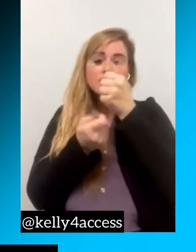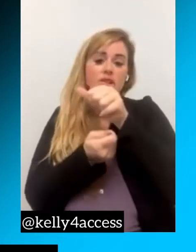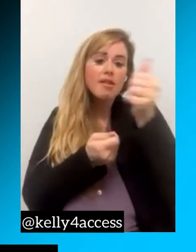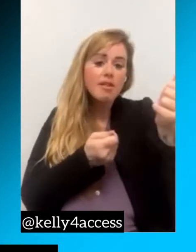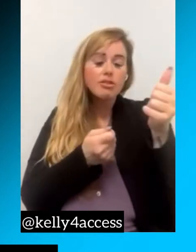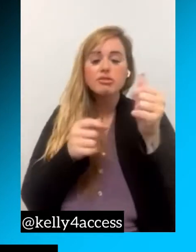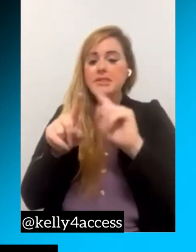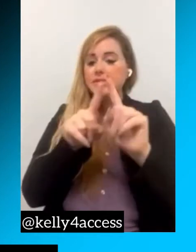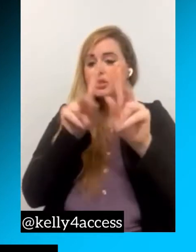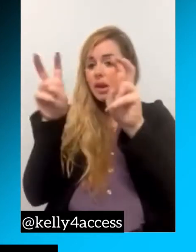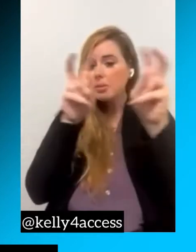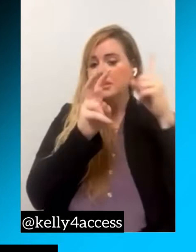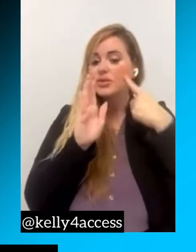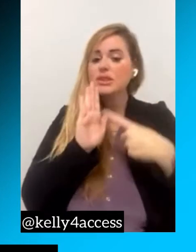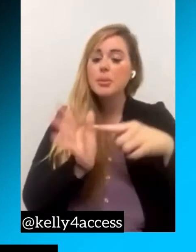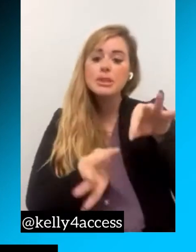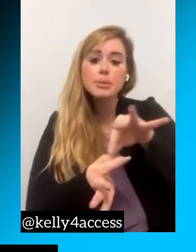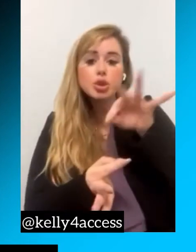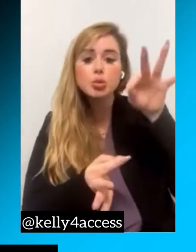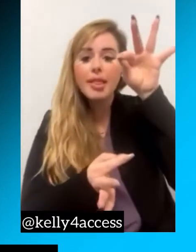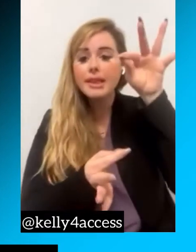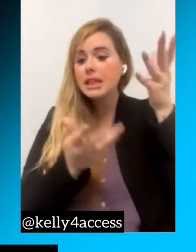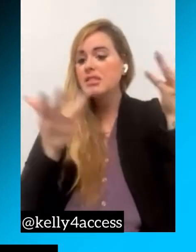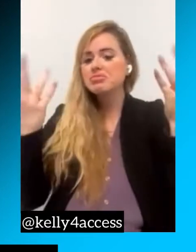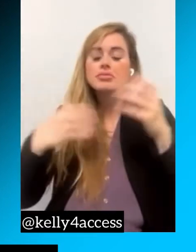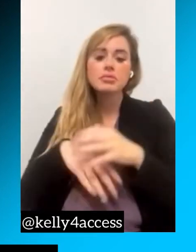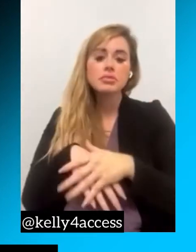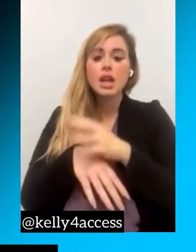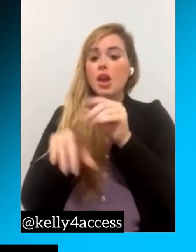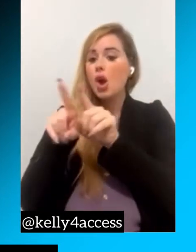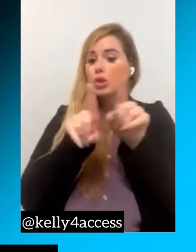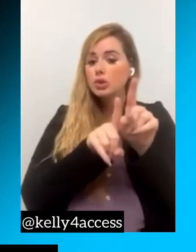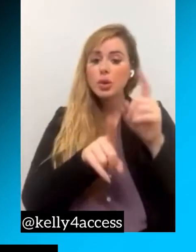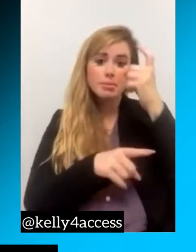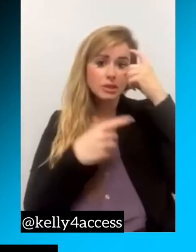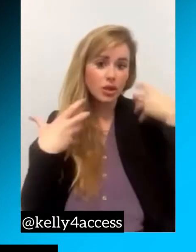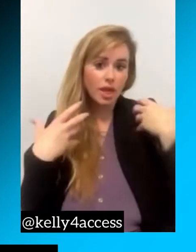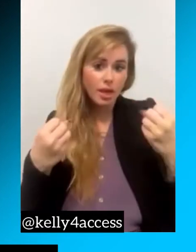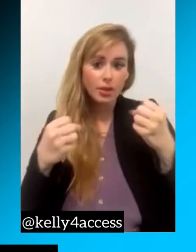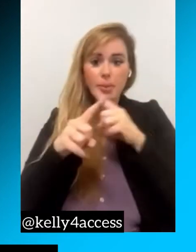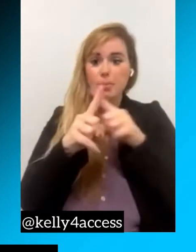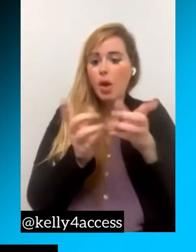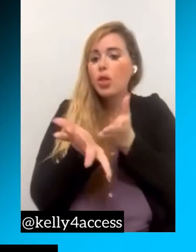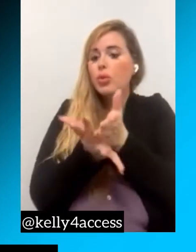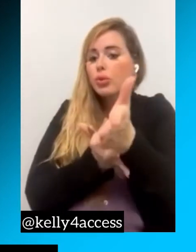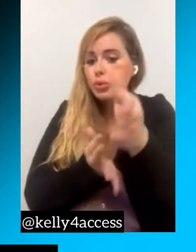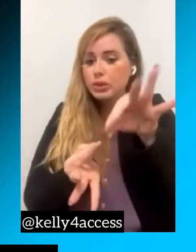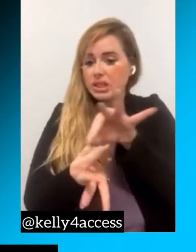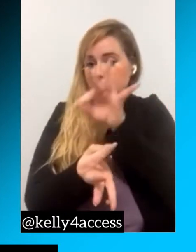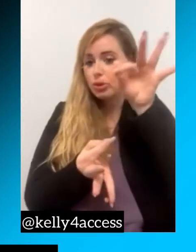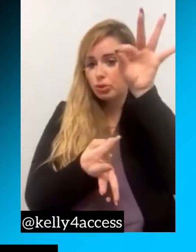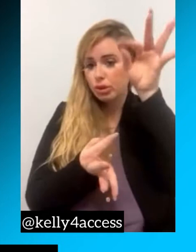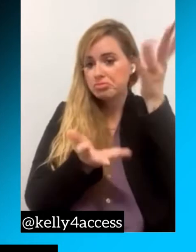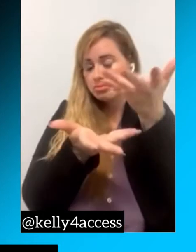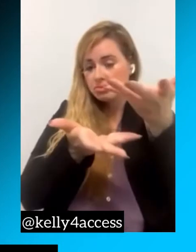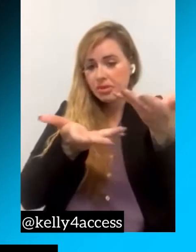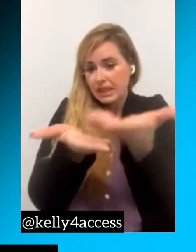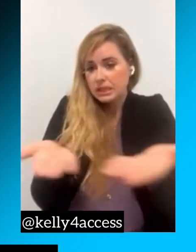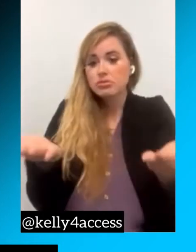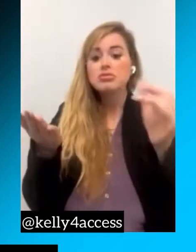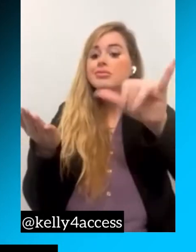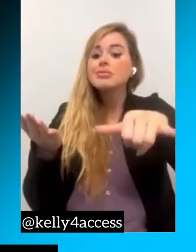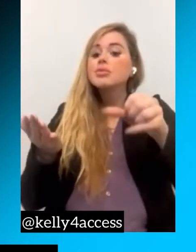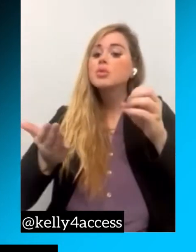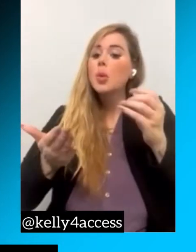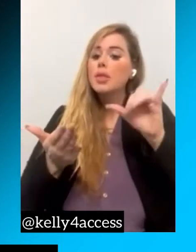for example. And yeah, of course, also mental health, but through spirituality. And yeah, that's basically what I